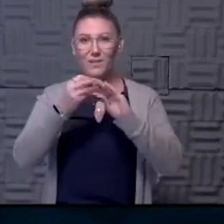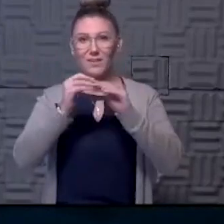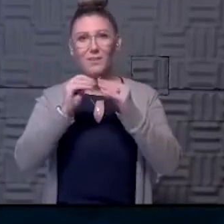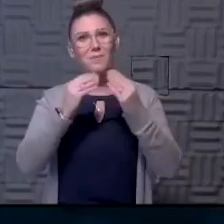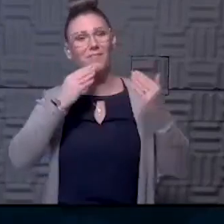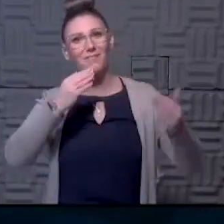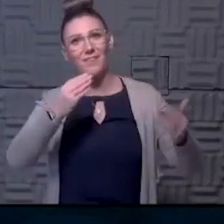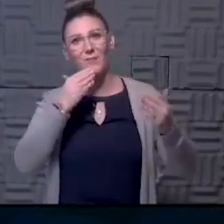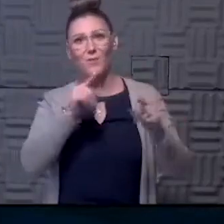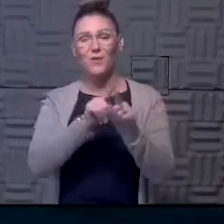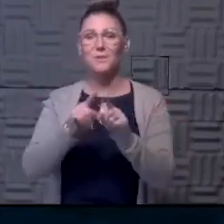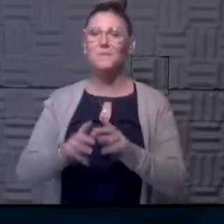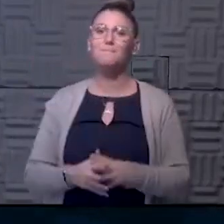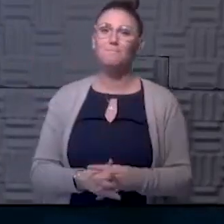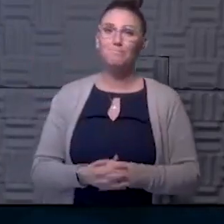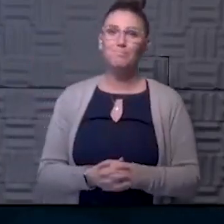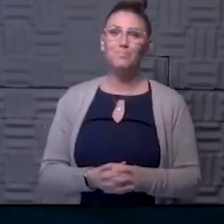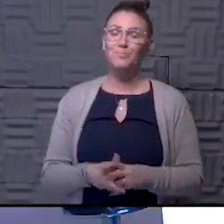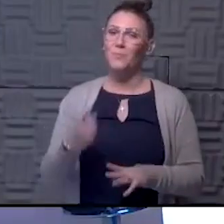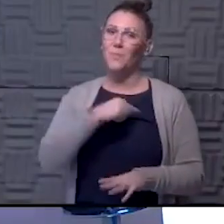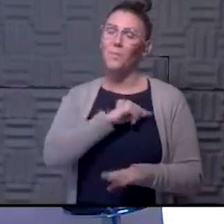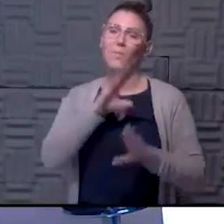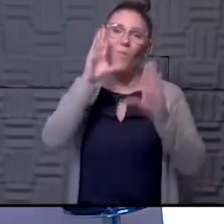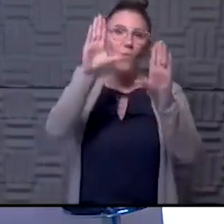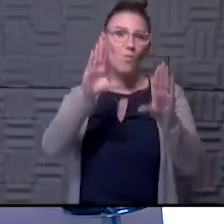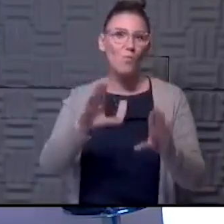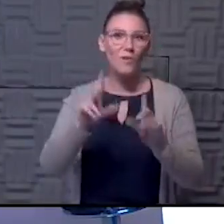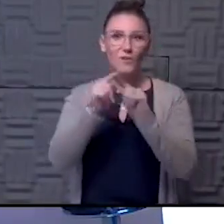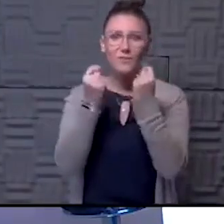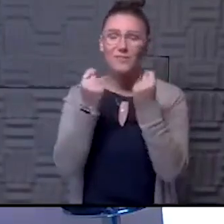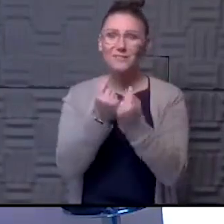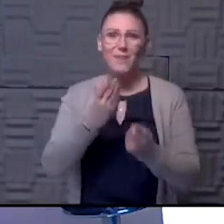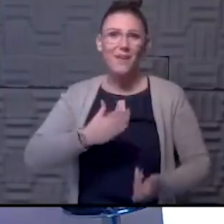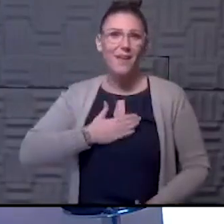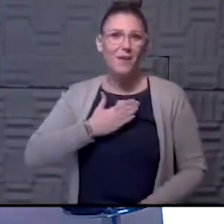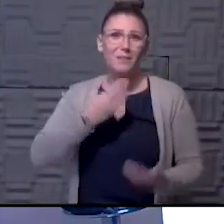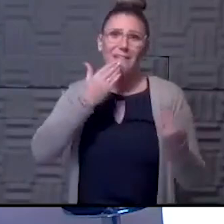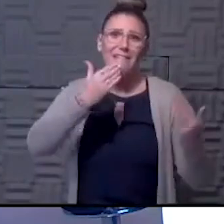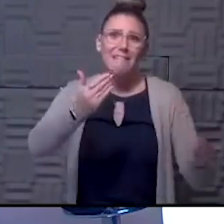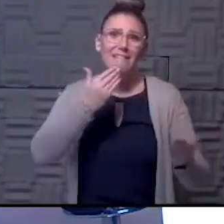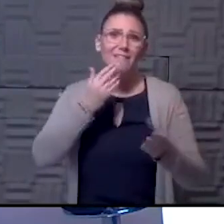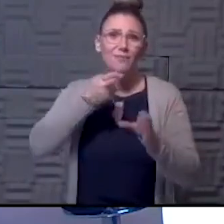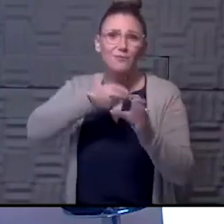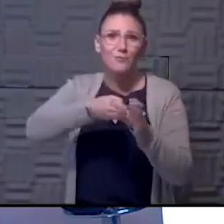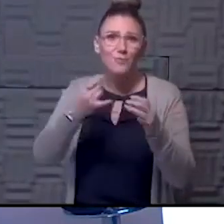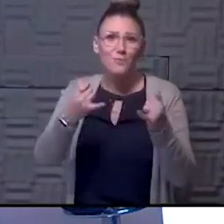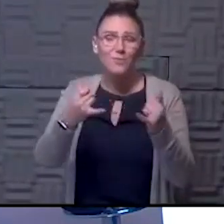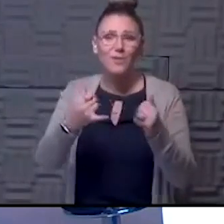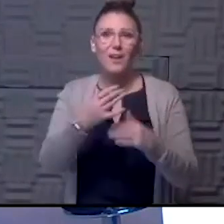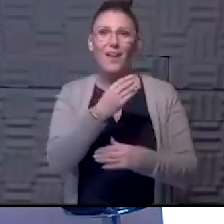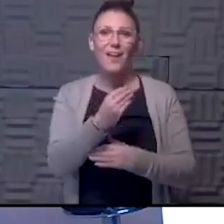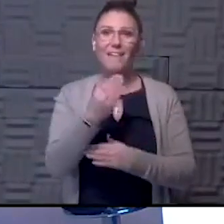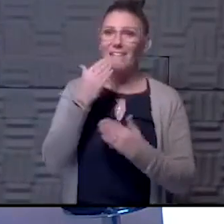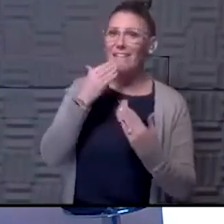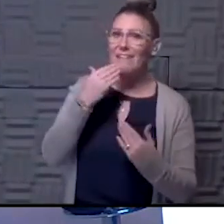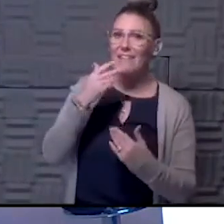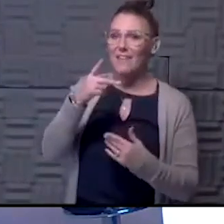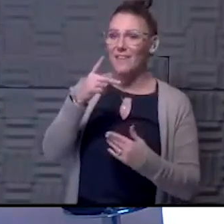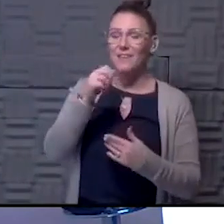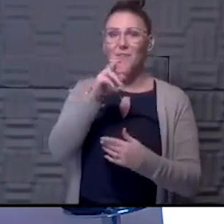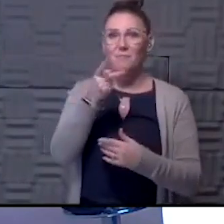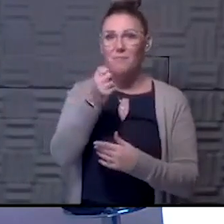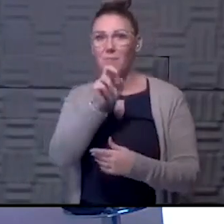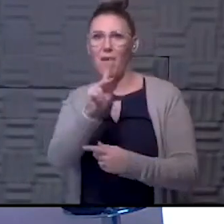you for that as well. Yeah, though we have a great team, and we're delighted. Thank you all for being with us today, and thanks to Patrick for staying masked.